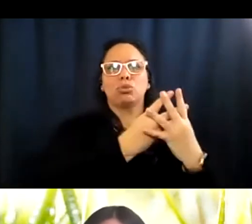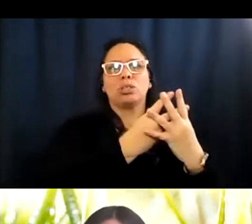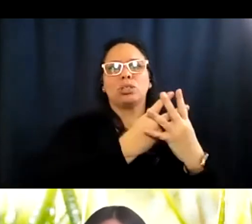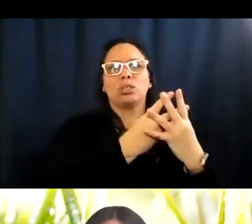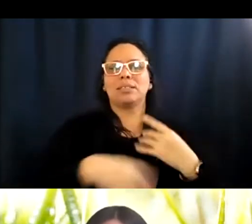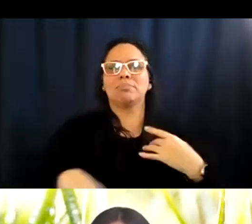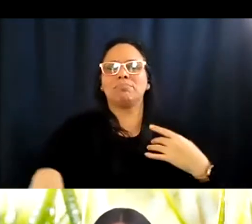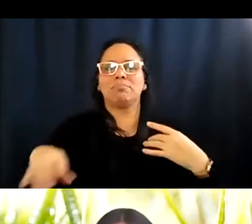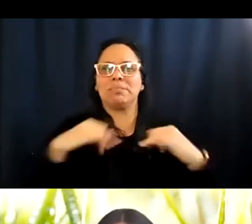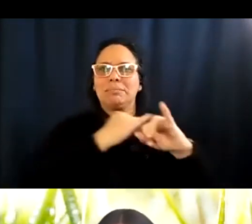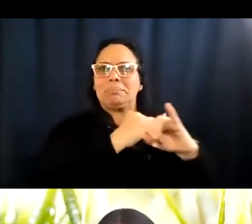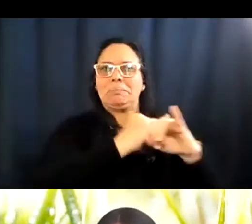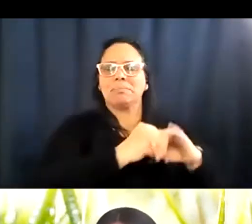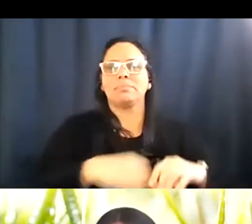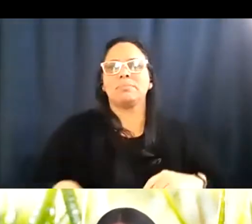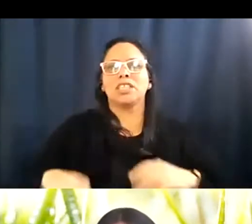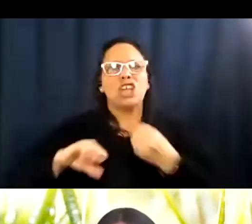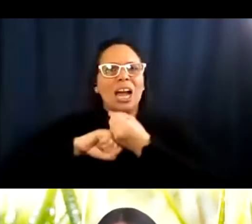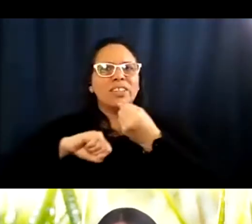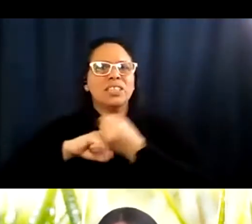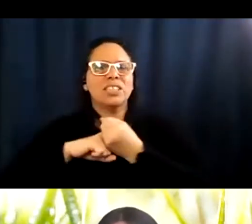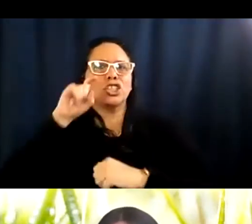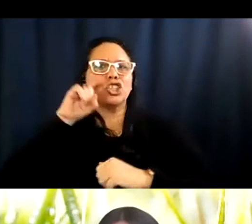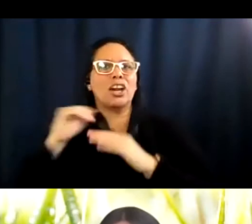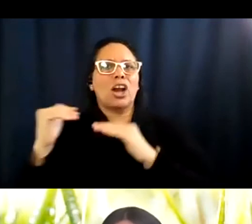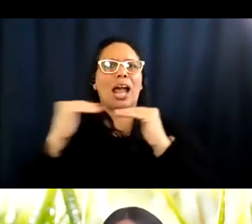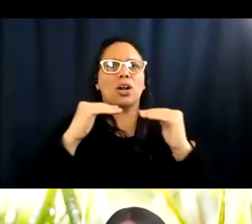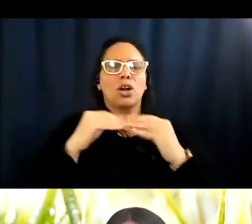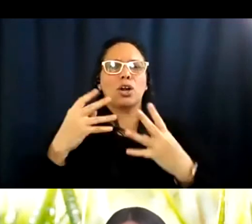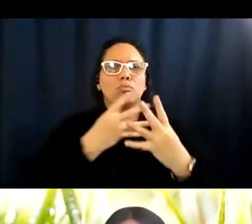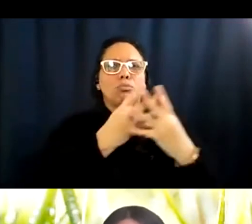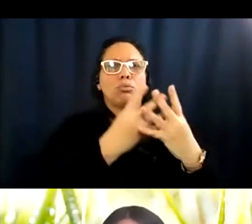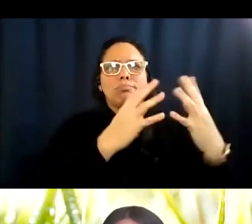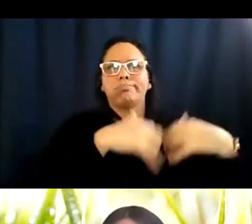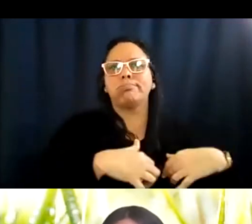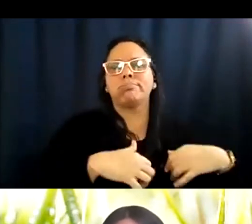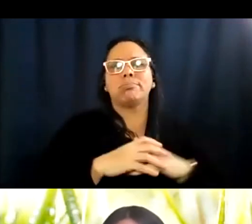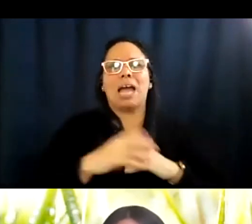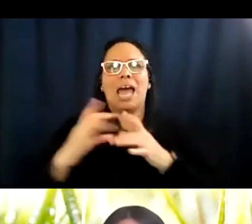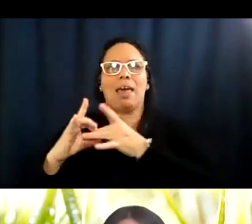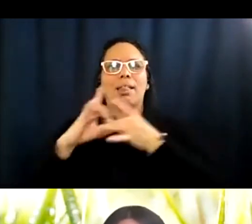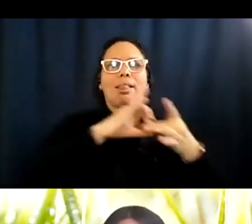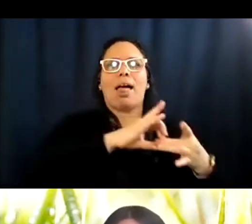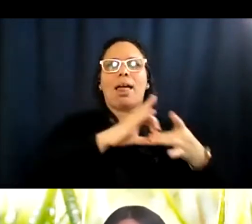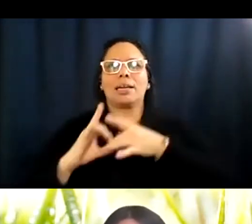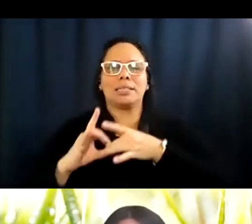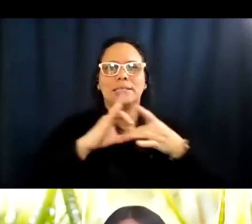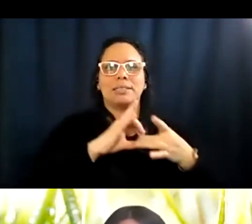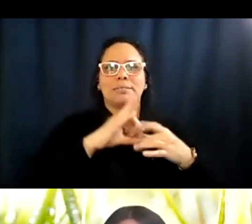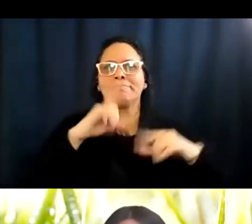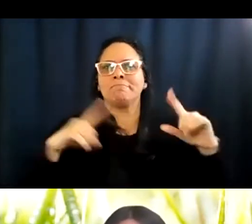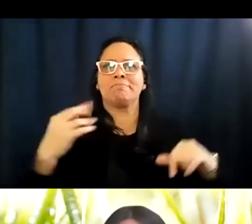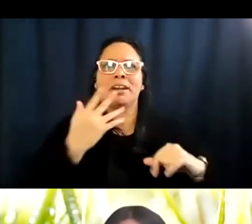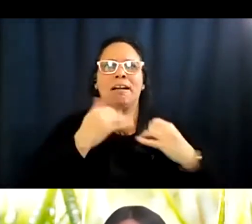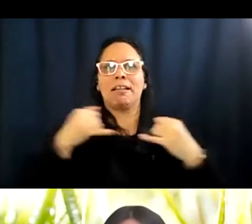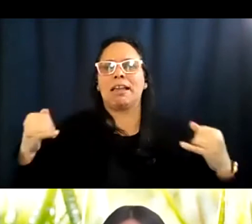Davis advocates gender equity, prison abolition, and alliances across color lines and grassroots organizing,